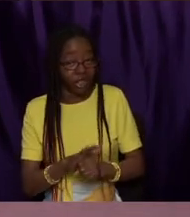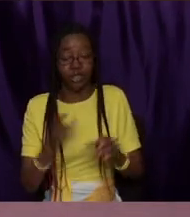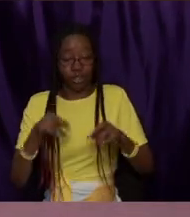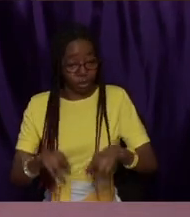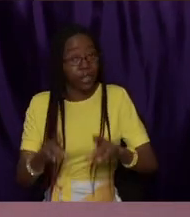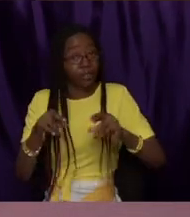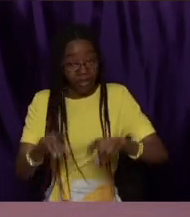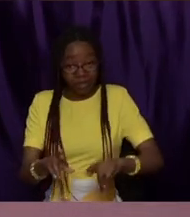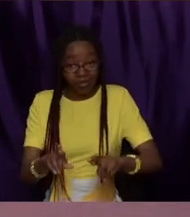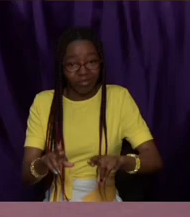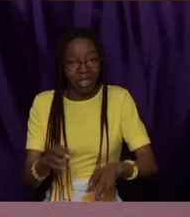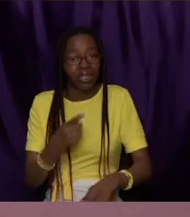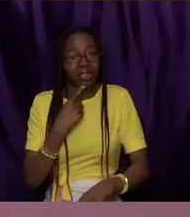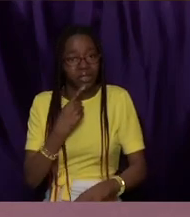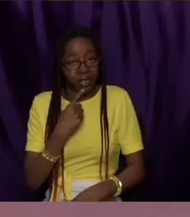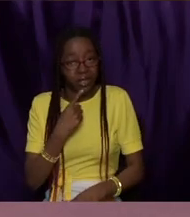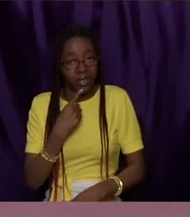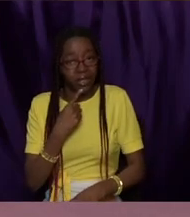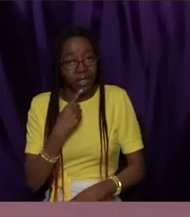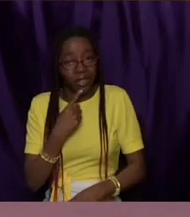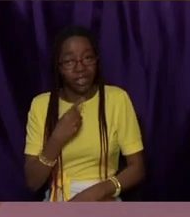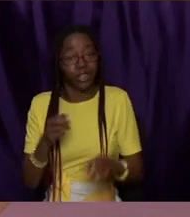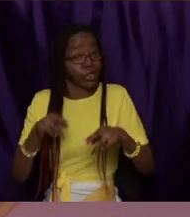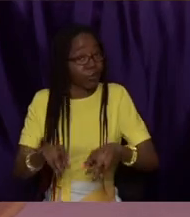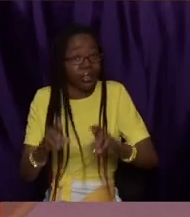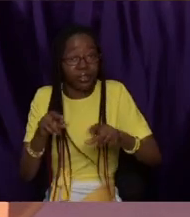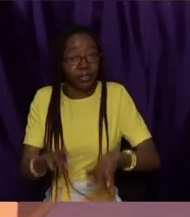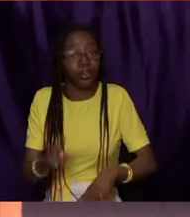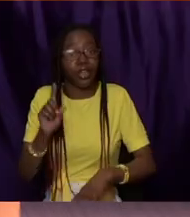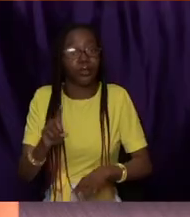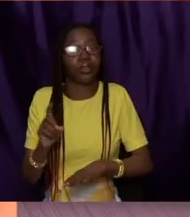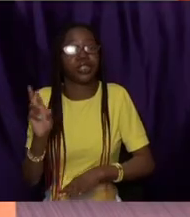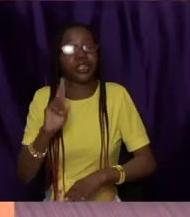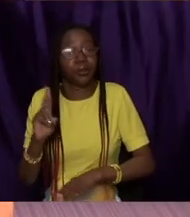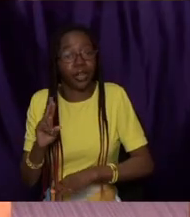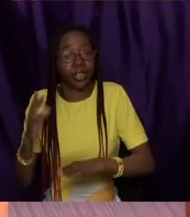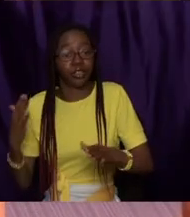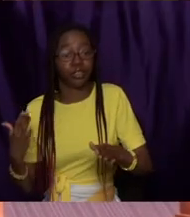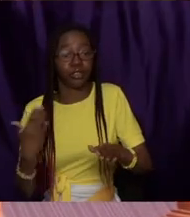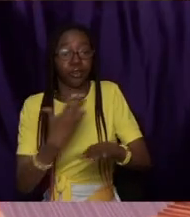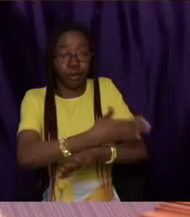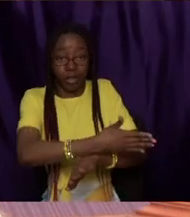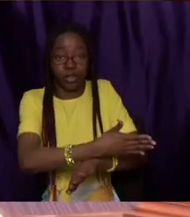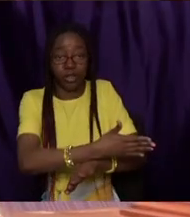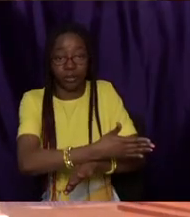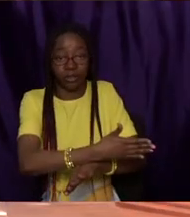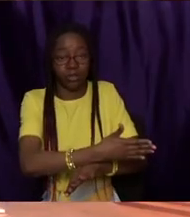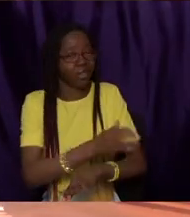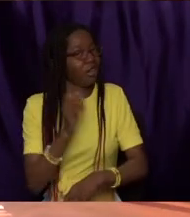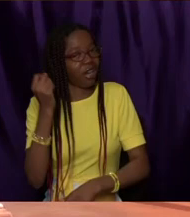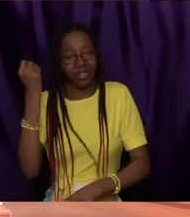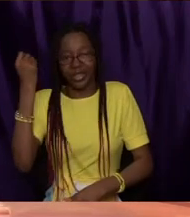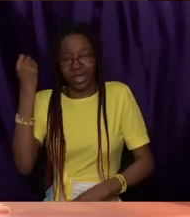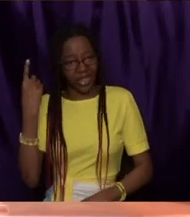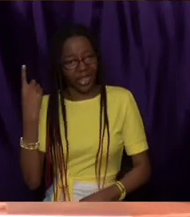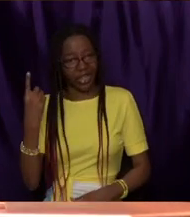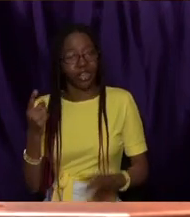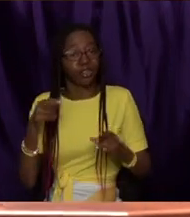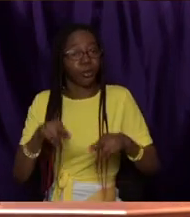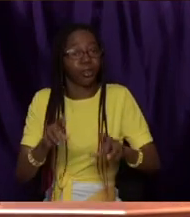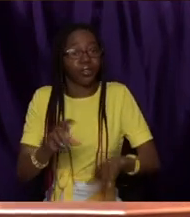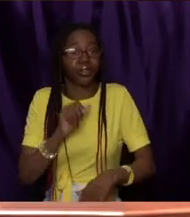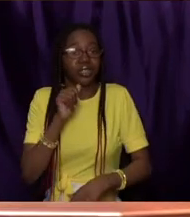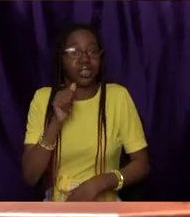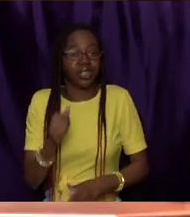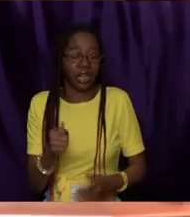Jordan. And God said, it's just the Jordan, and you need to get ready to cross over that thing. Y'all need to hear me. The Jordan is not so